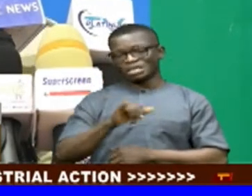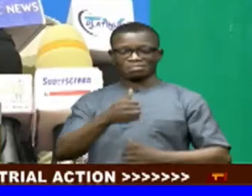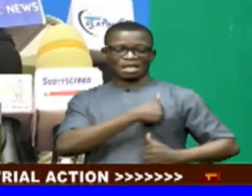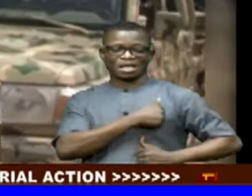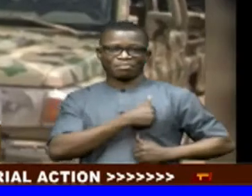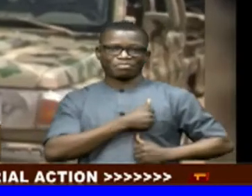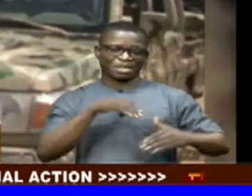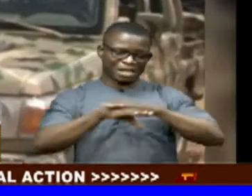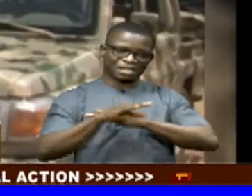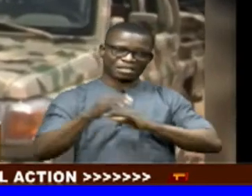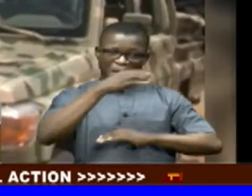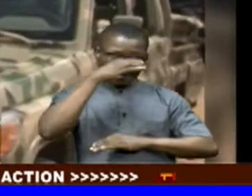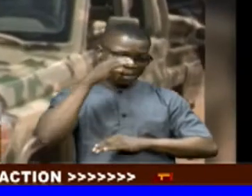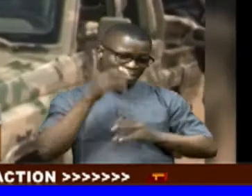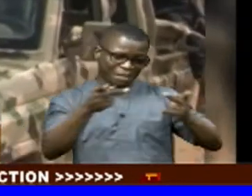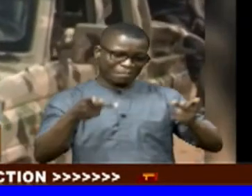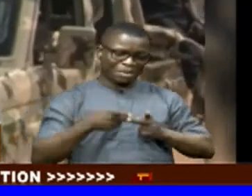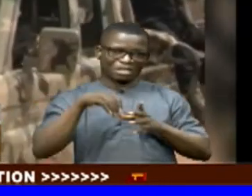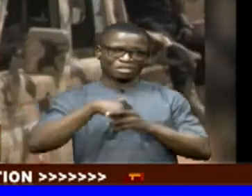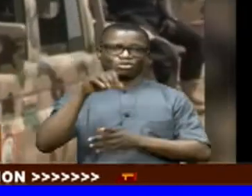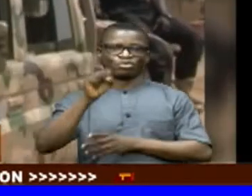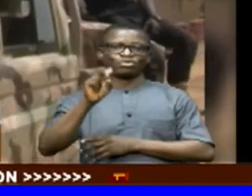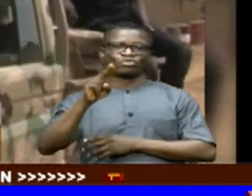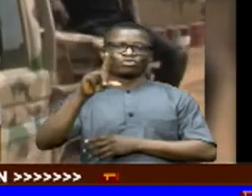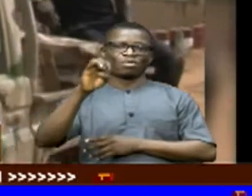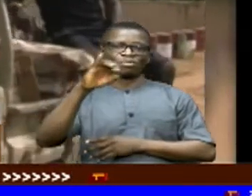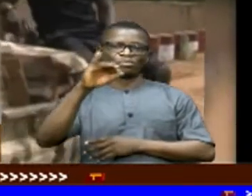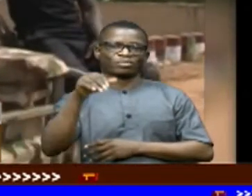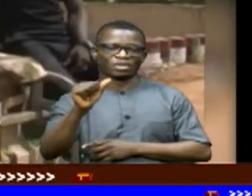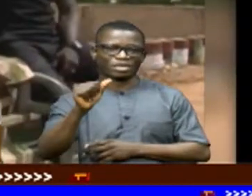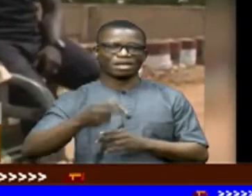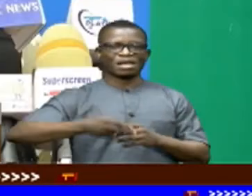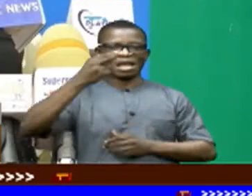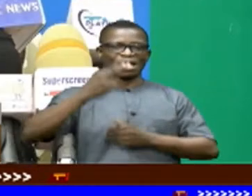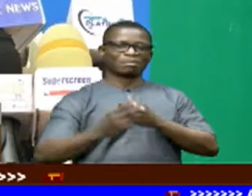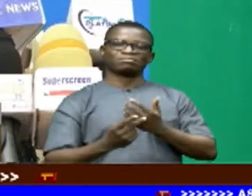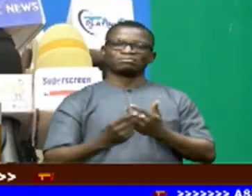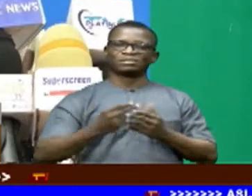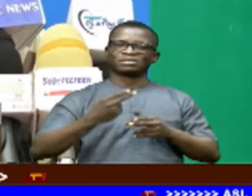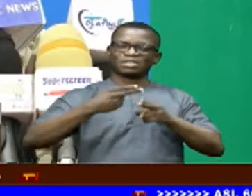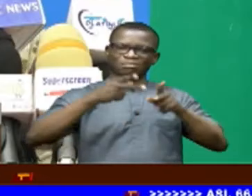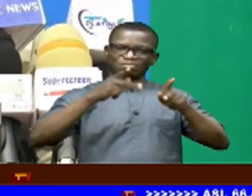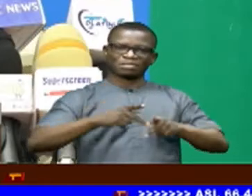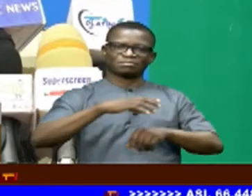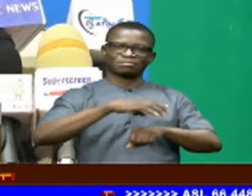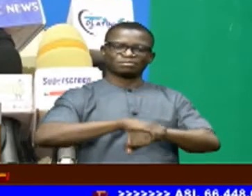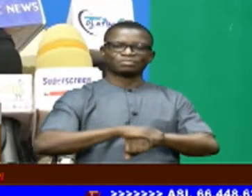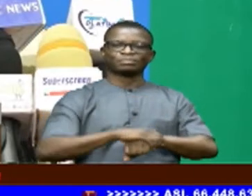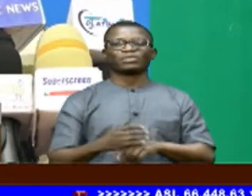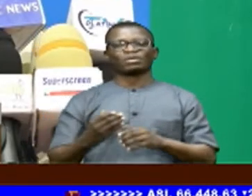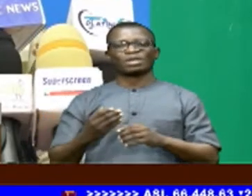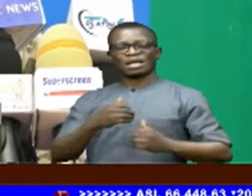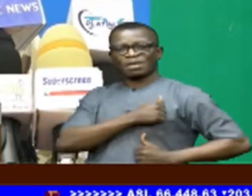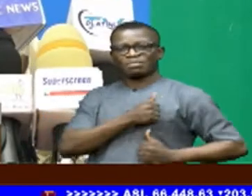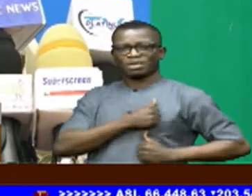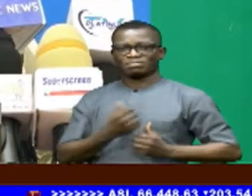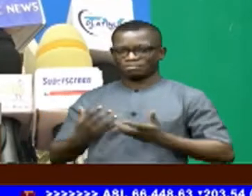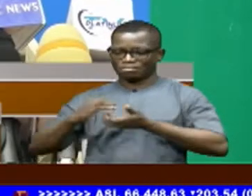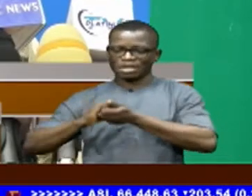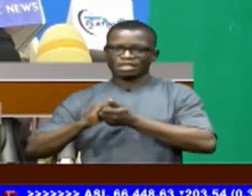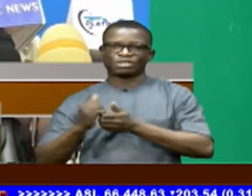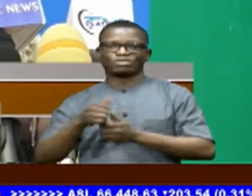raided criminal enclaves in Suleja and Tafa, smoking out high-profile terrorists. Troops, in conjunction with personnel of